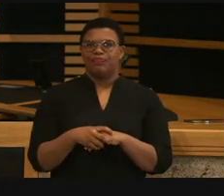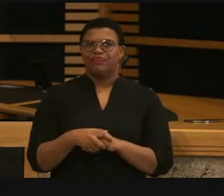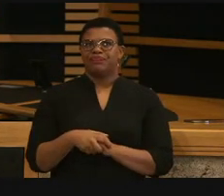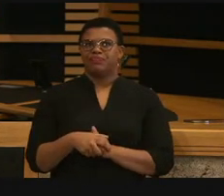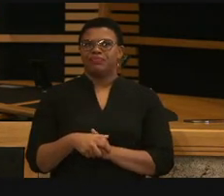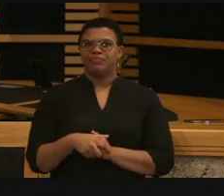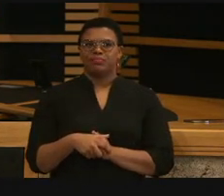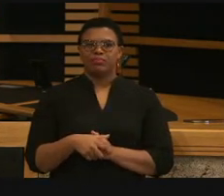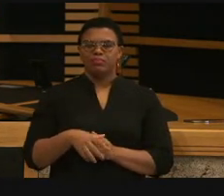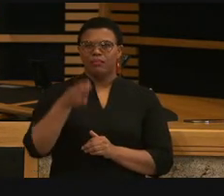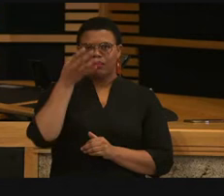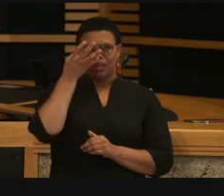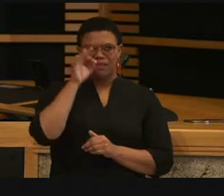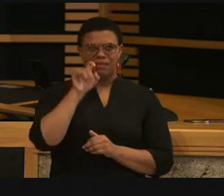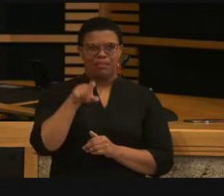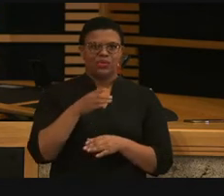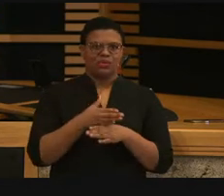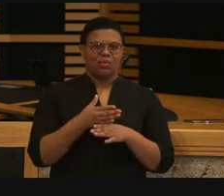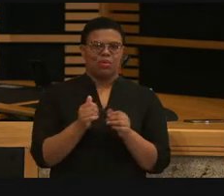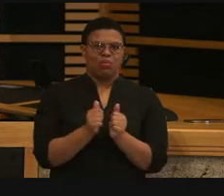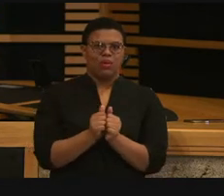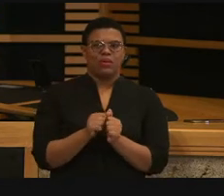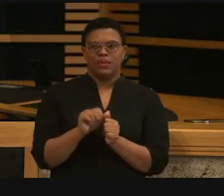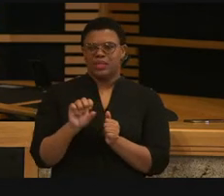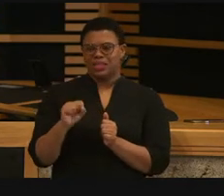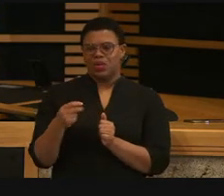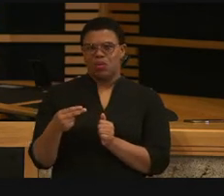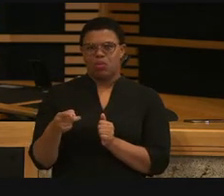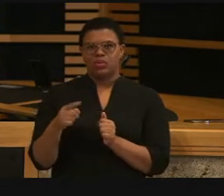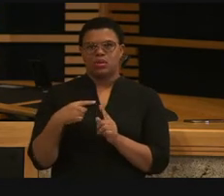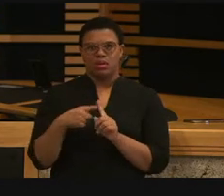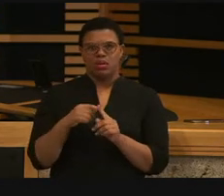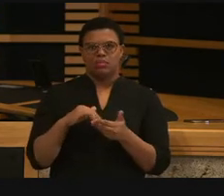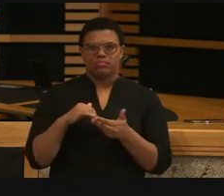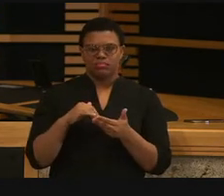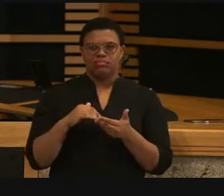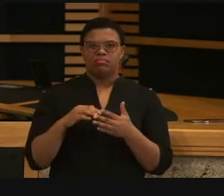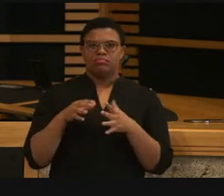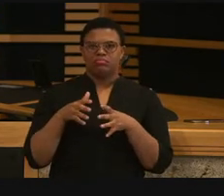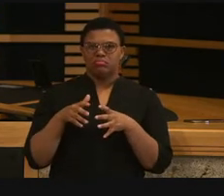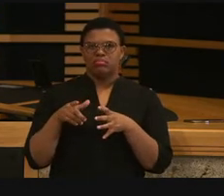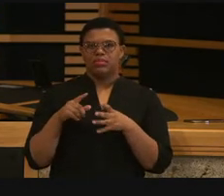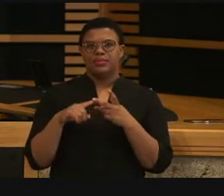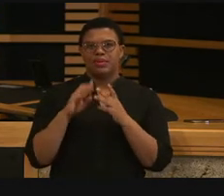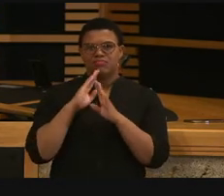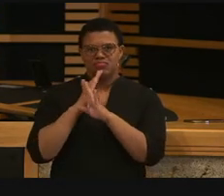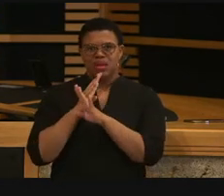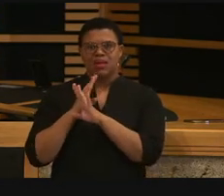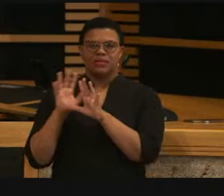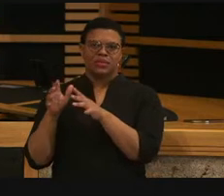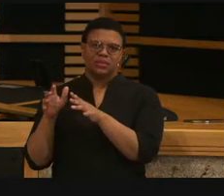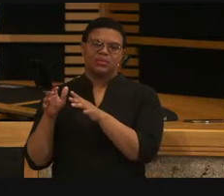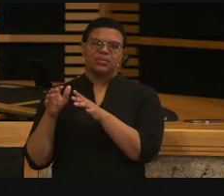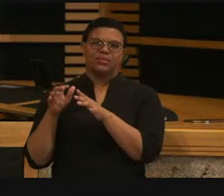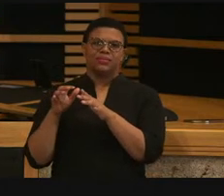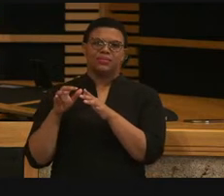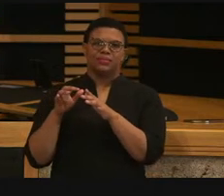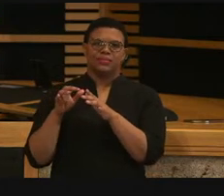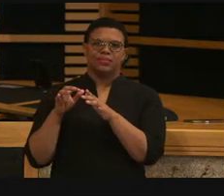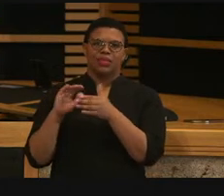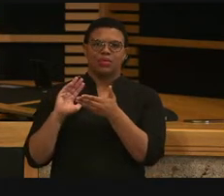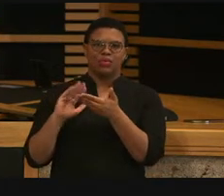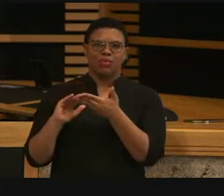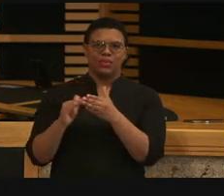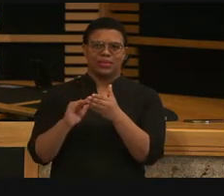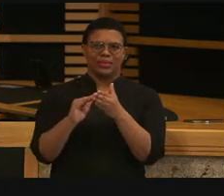urges the government to work with the stakeholders, including civil society organizations, private sectors, and